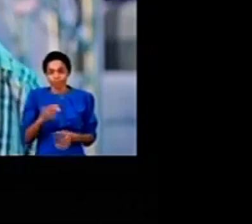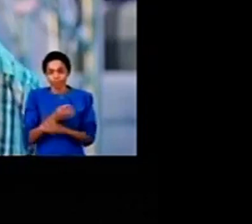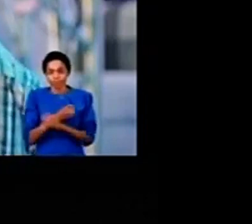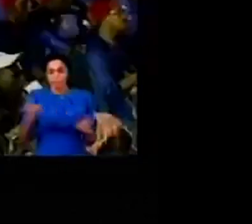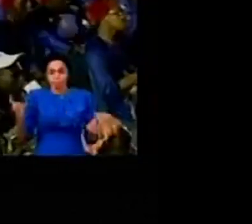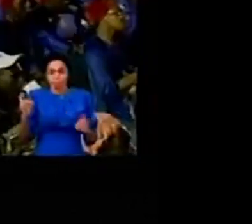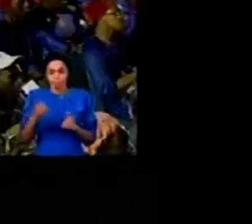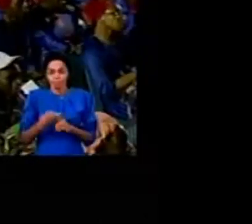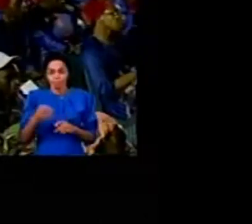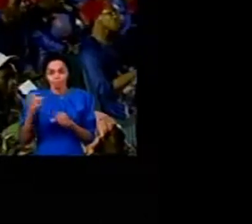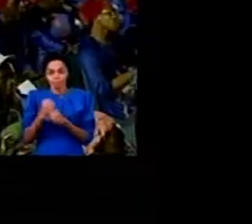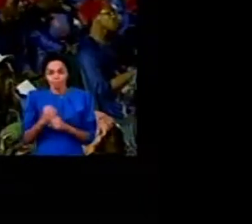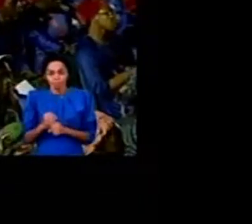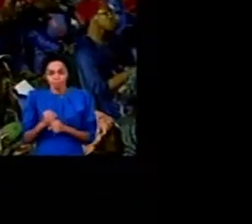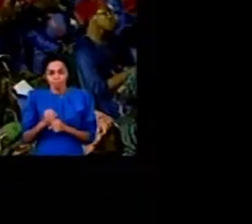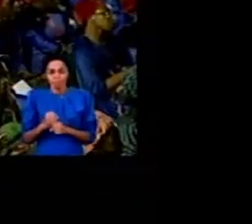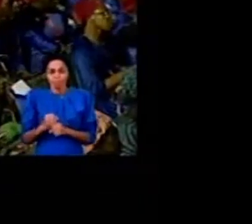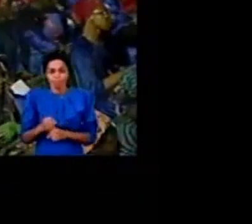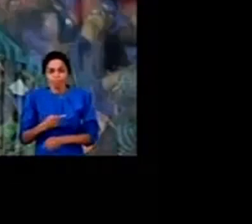Praise the Lord.